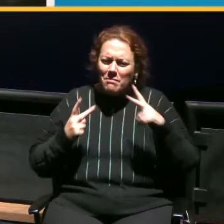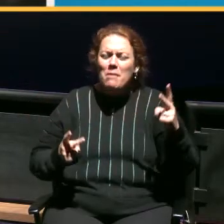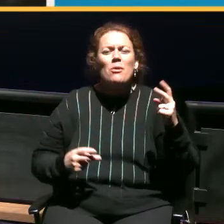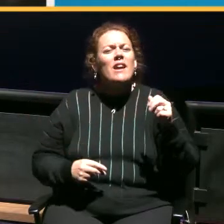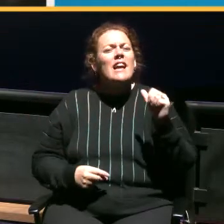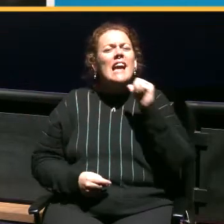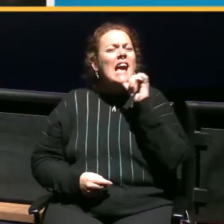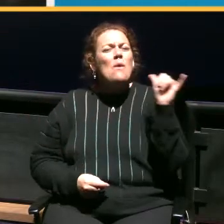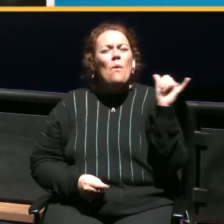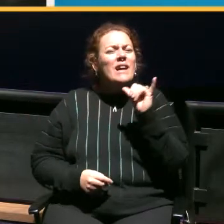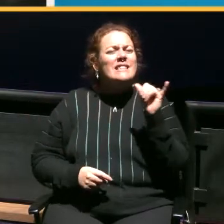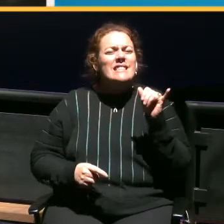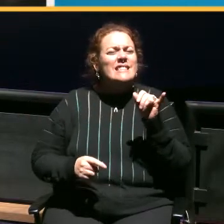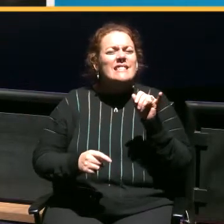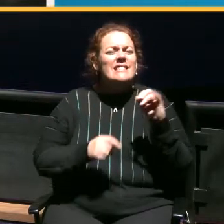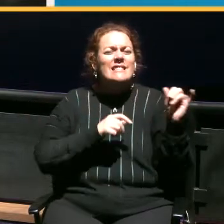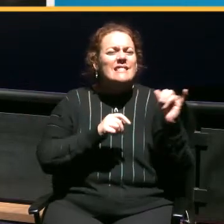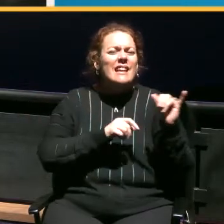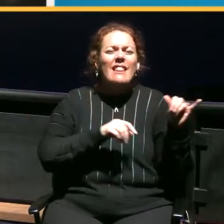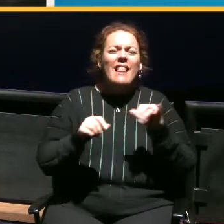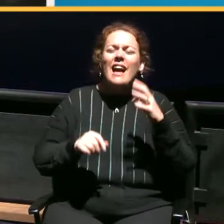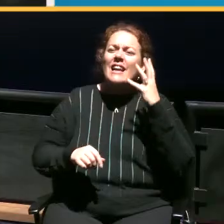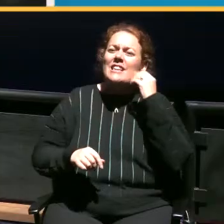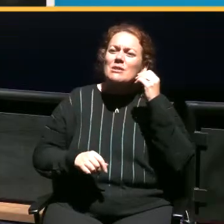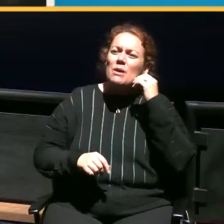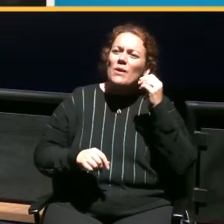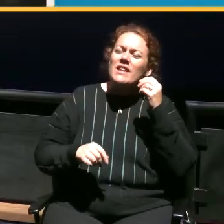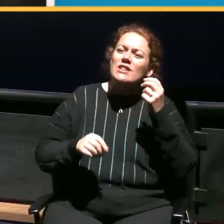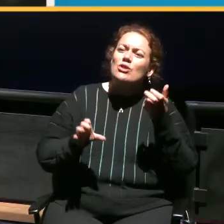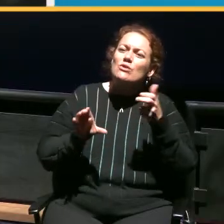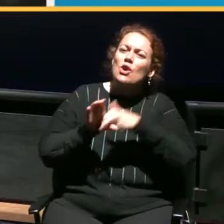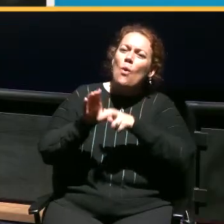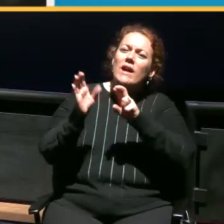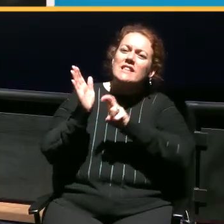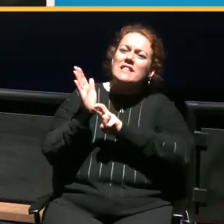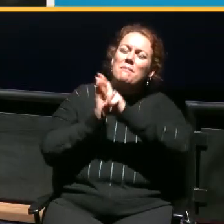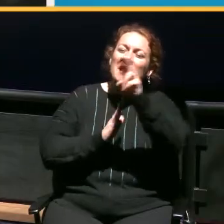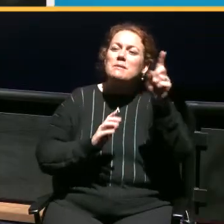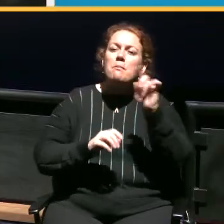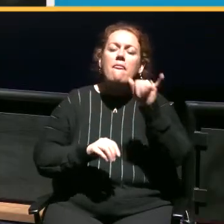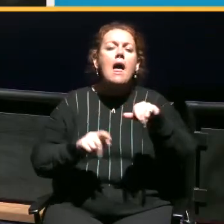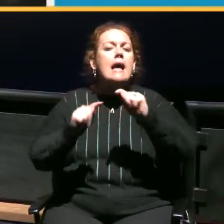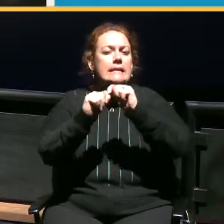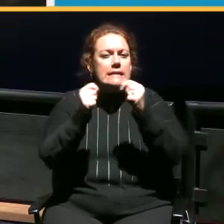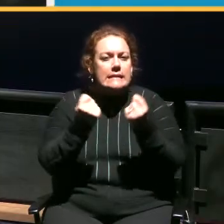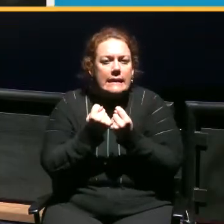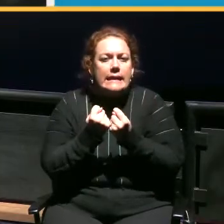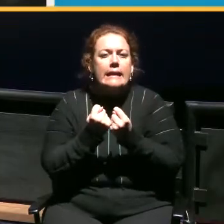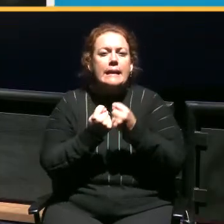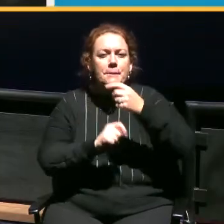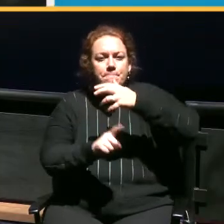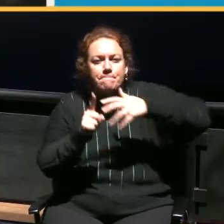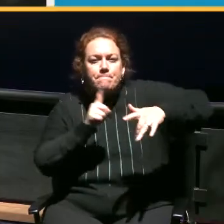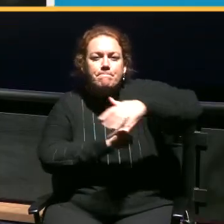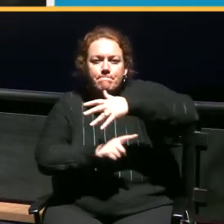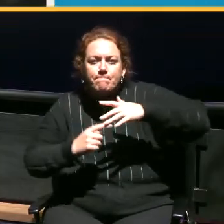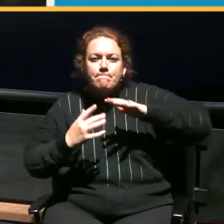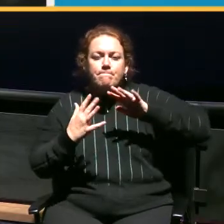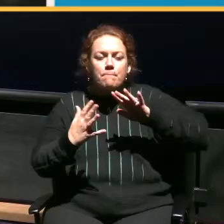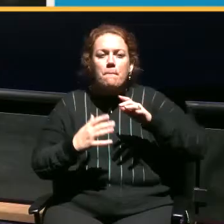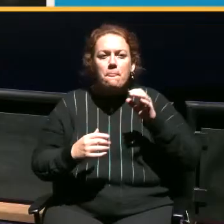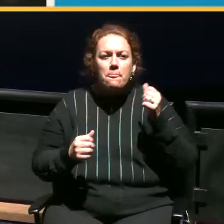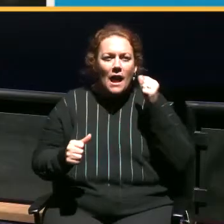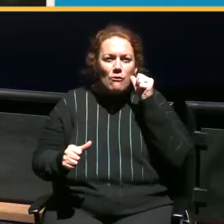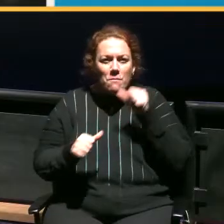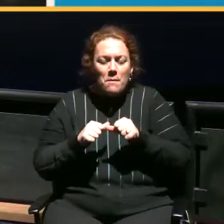like going into space, but it was that sort of team atmosphere. Like I remember waking up the morning of we were going to go and do the taping